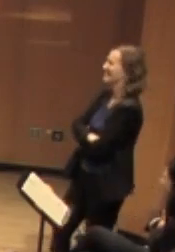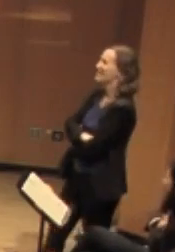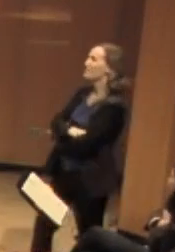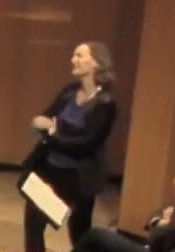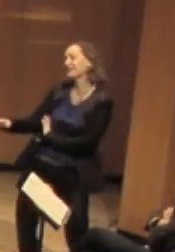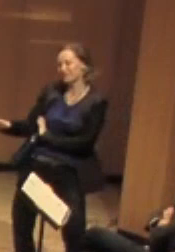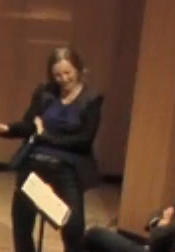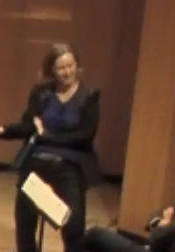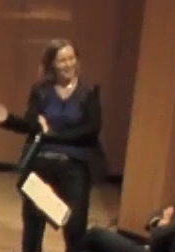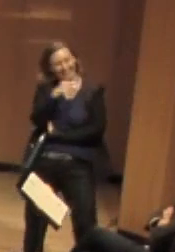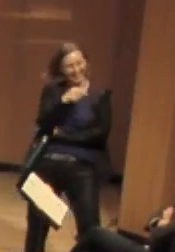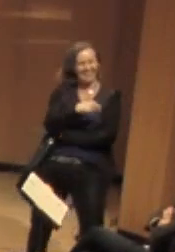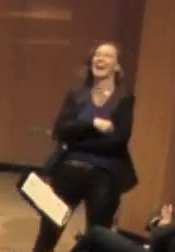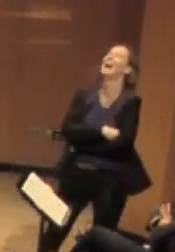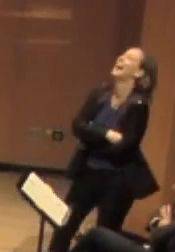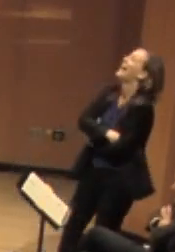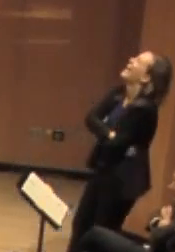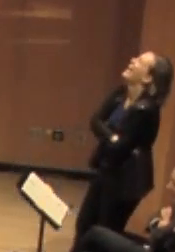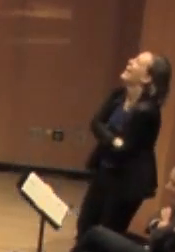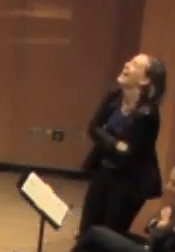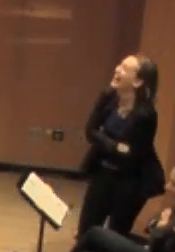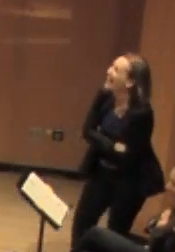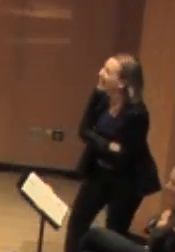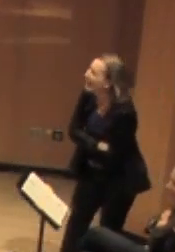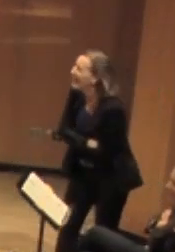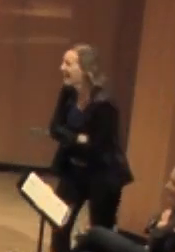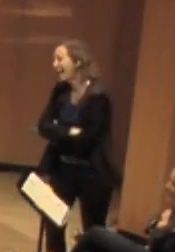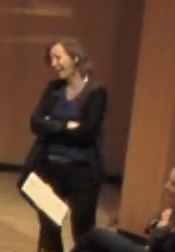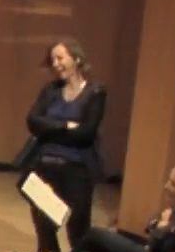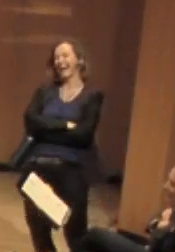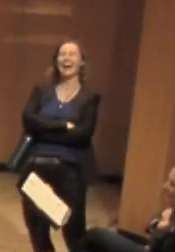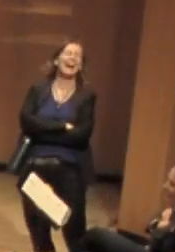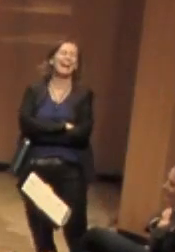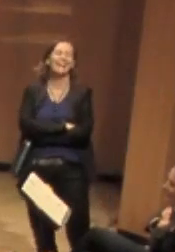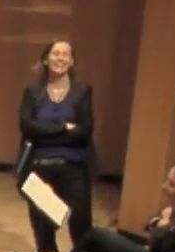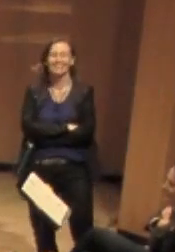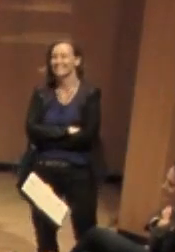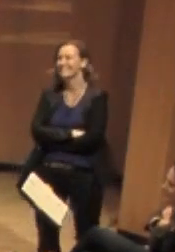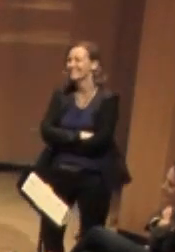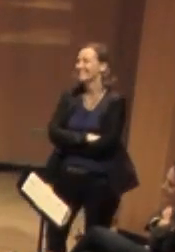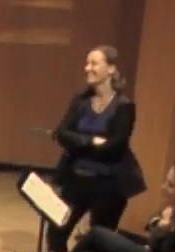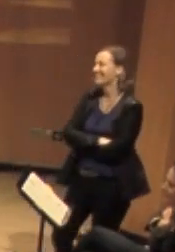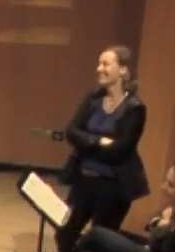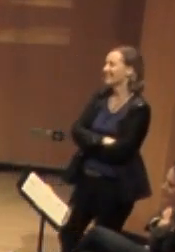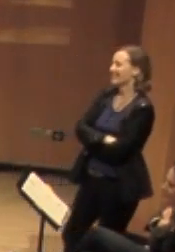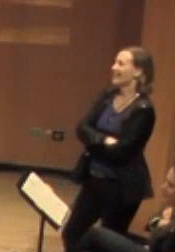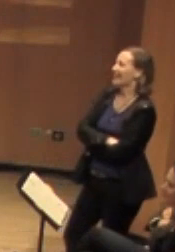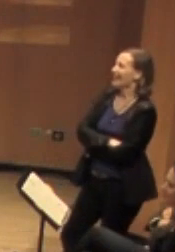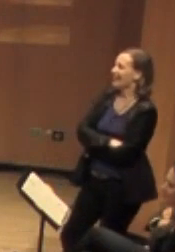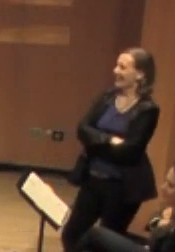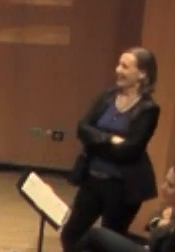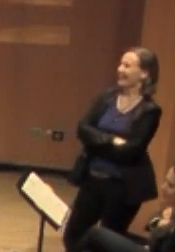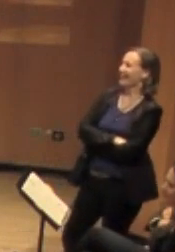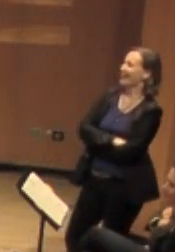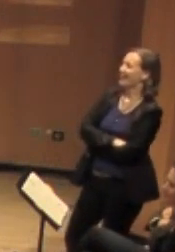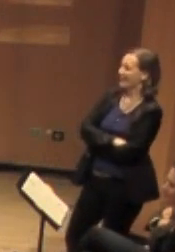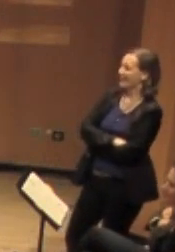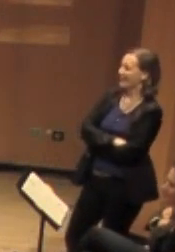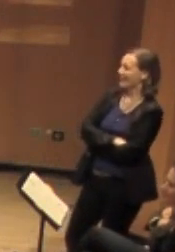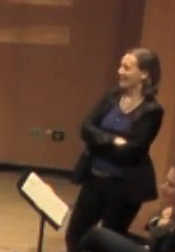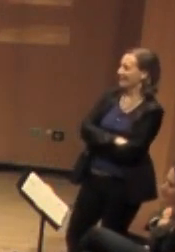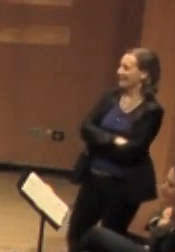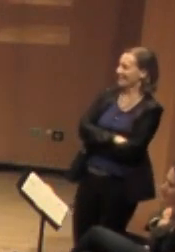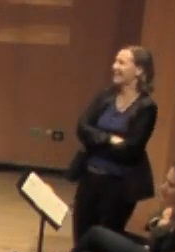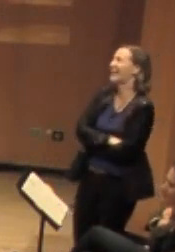yes yeah and she said the same thing again keep it light yeah yeah yeah she mumbled something about you were an